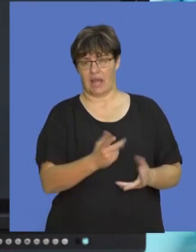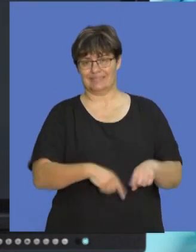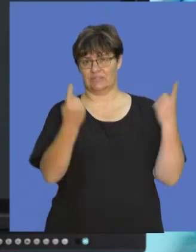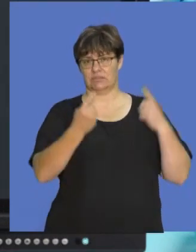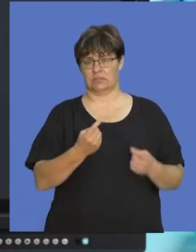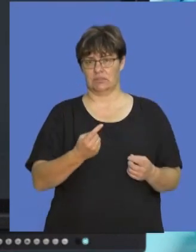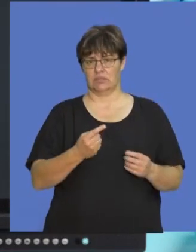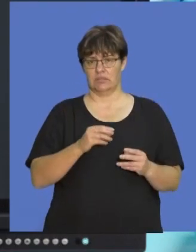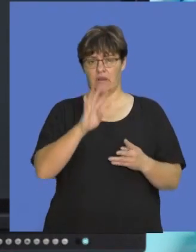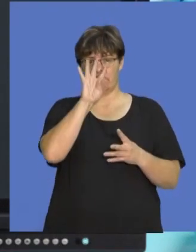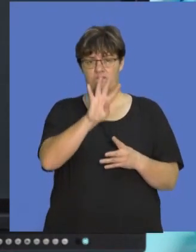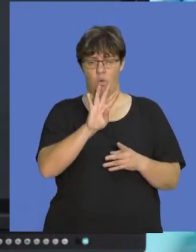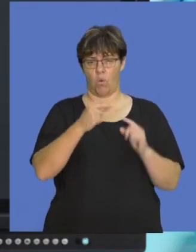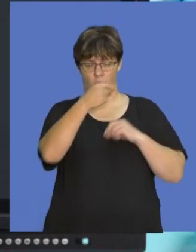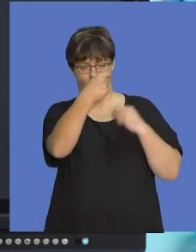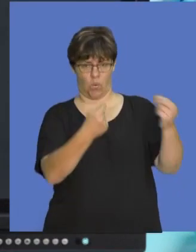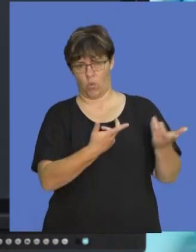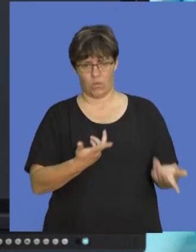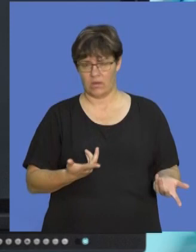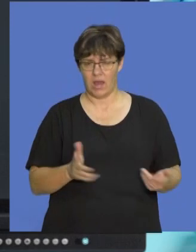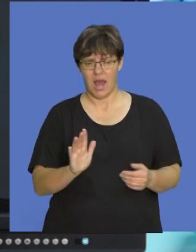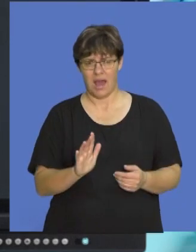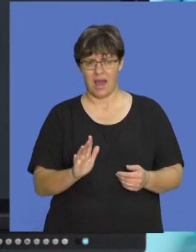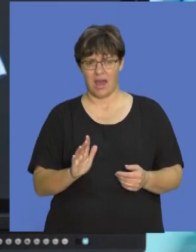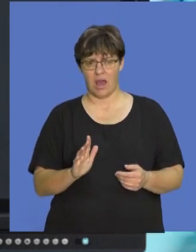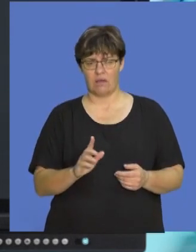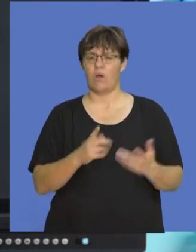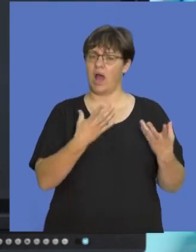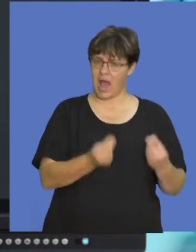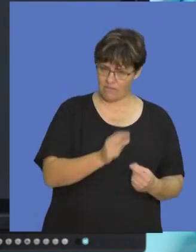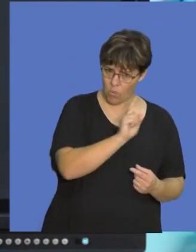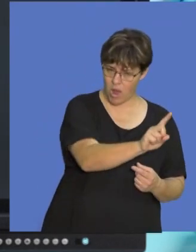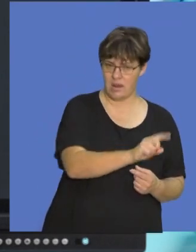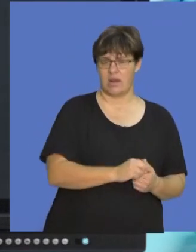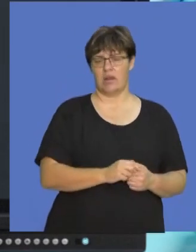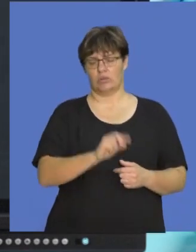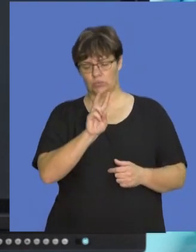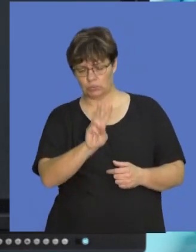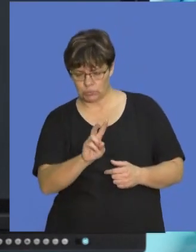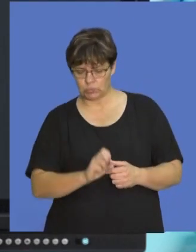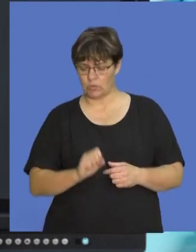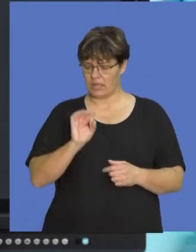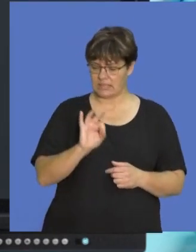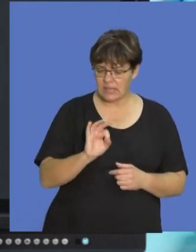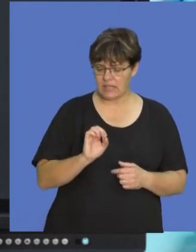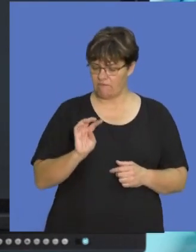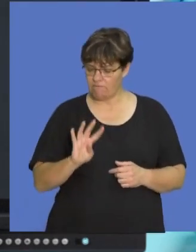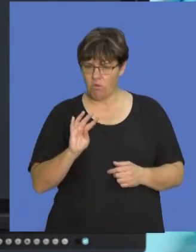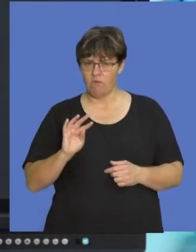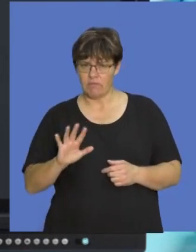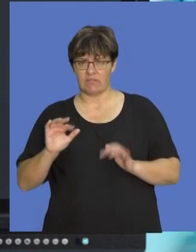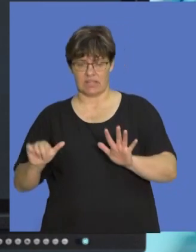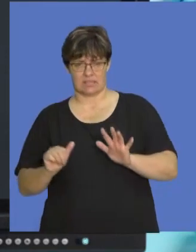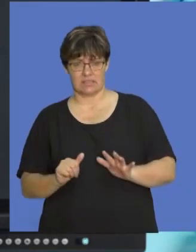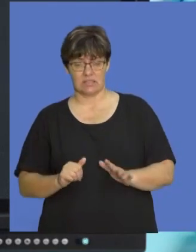has 4 painted on 3 of the sides. No, it's got a number 1 on one side, a number 2, and so on. And so